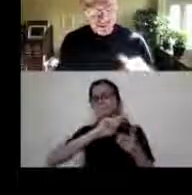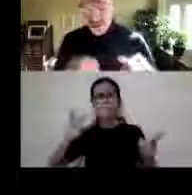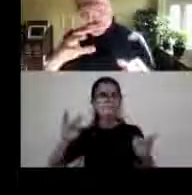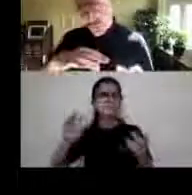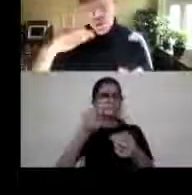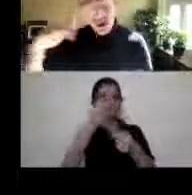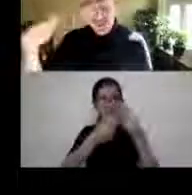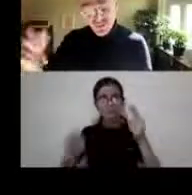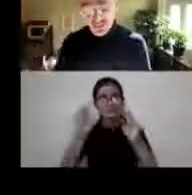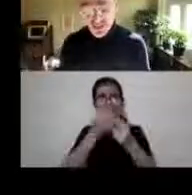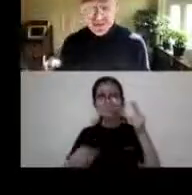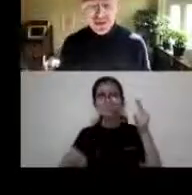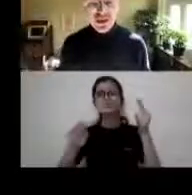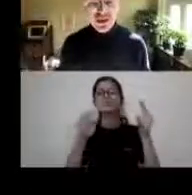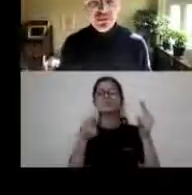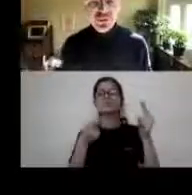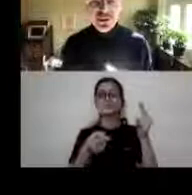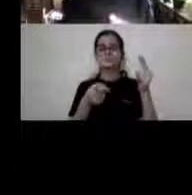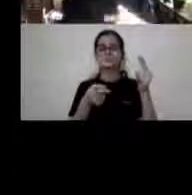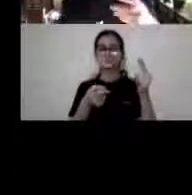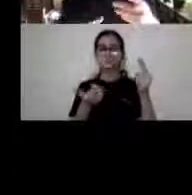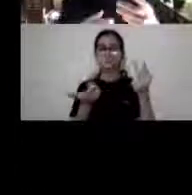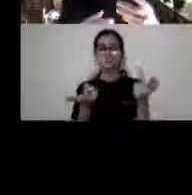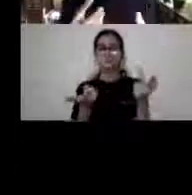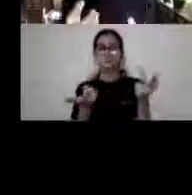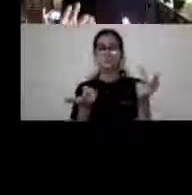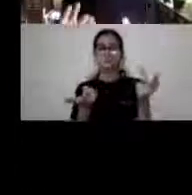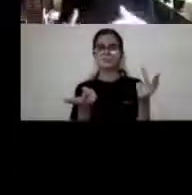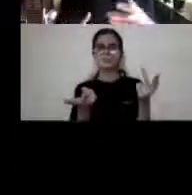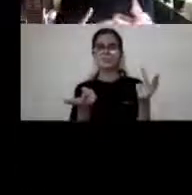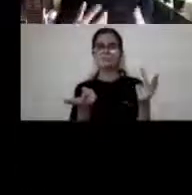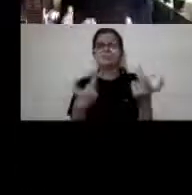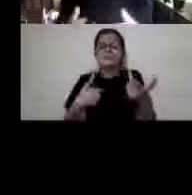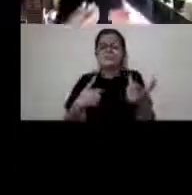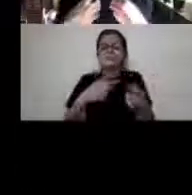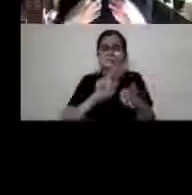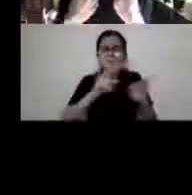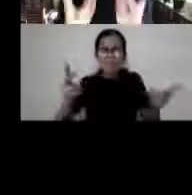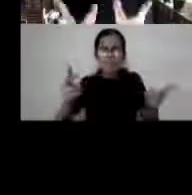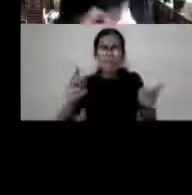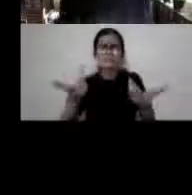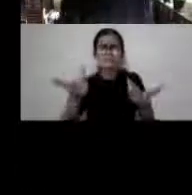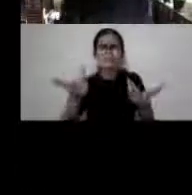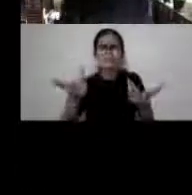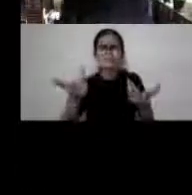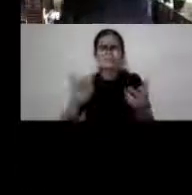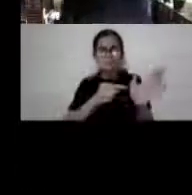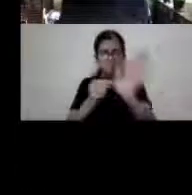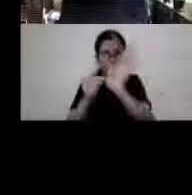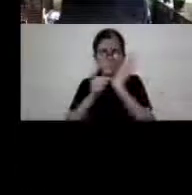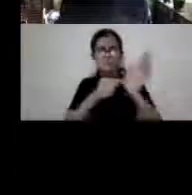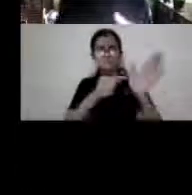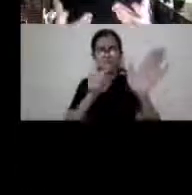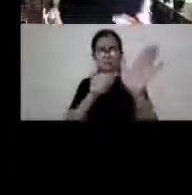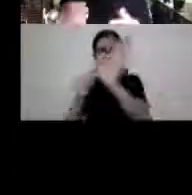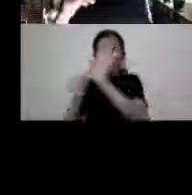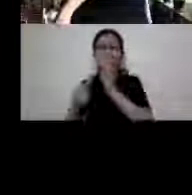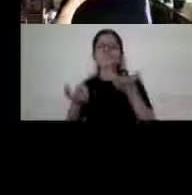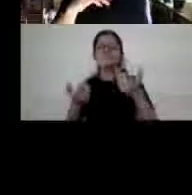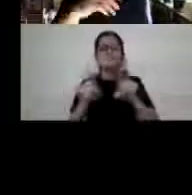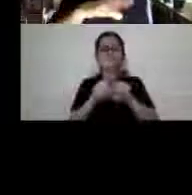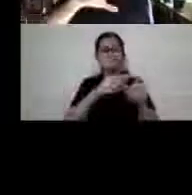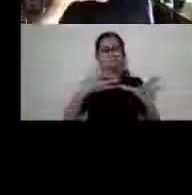and via the Renaissance, where the bourgeoisie and the representation of them is coming